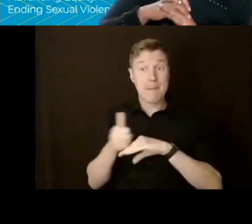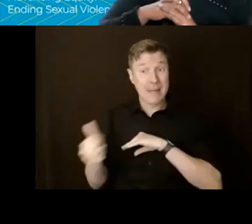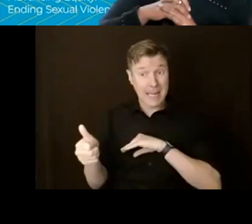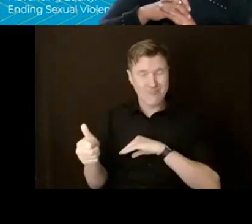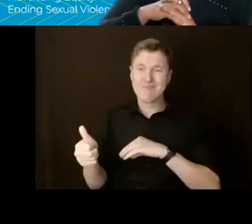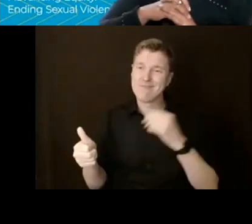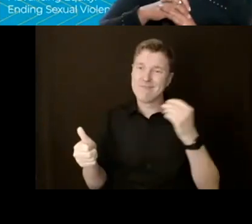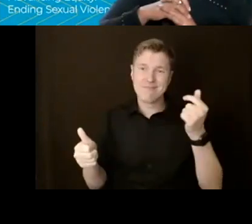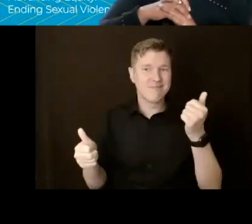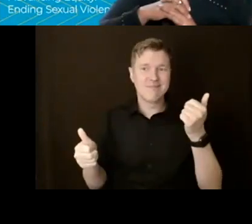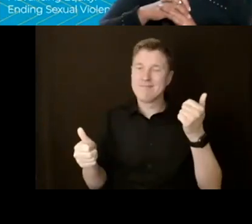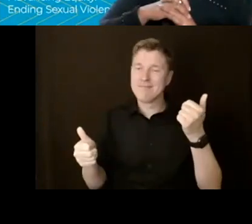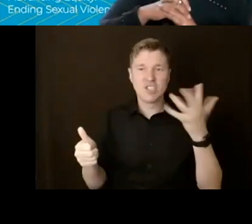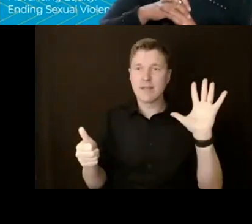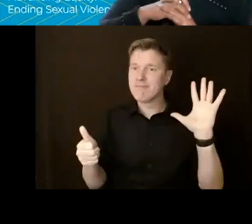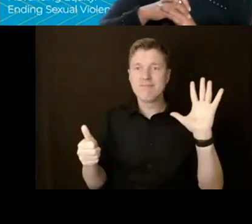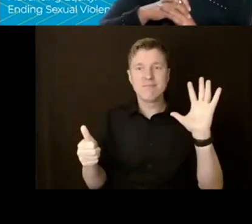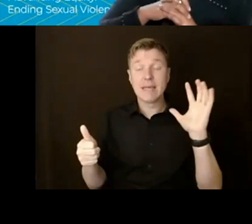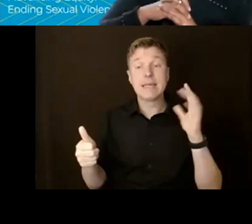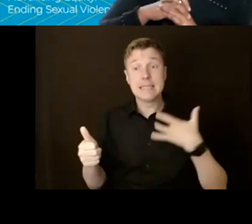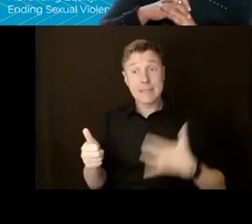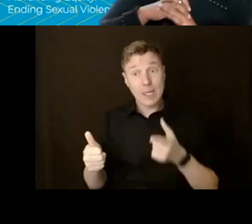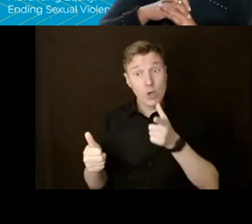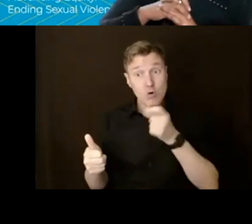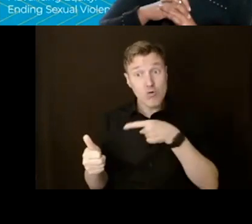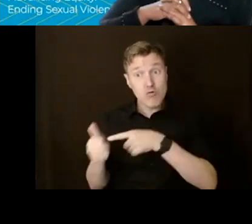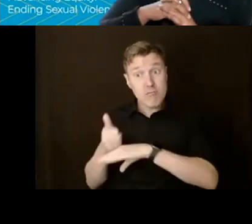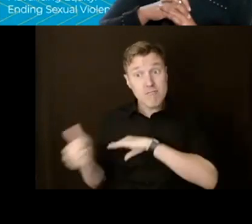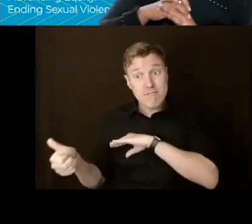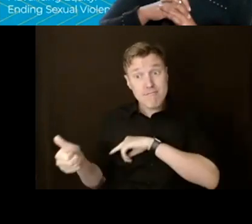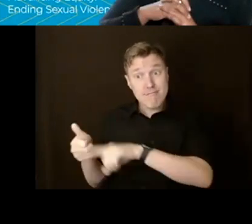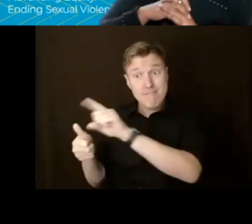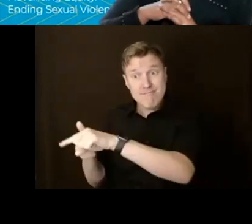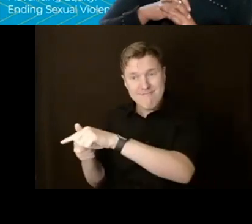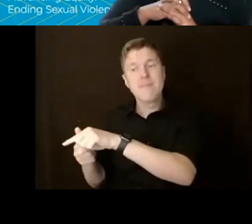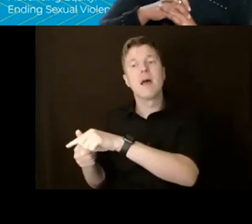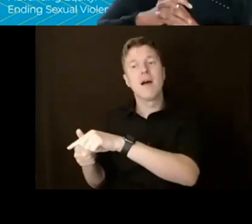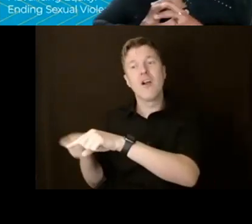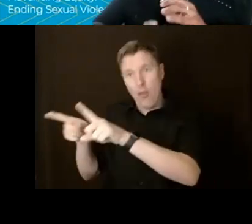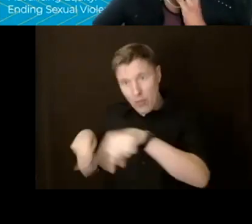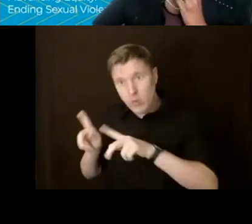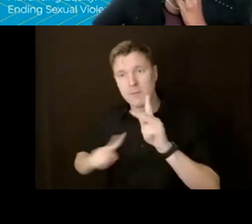that someone is the person that we most certainly want to make sure is protected.